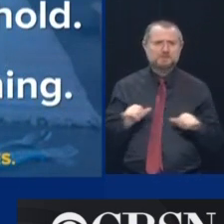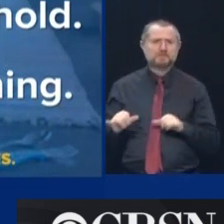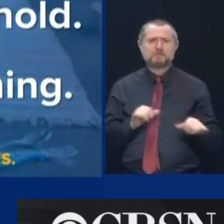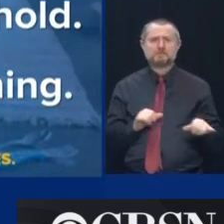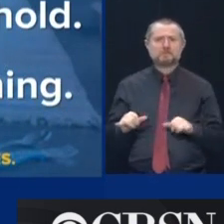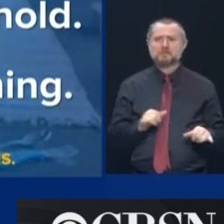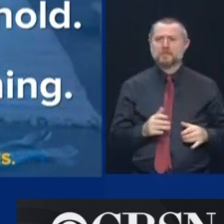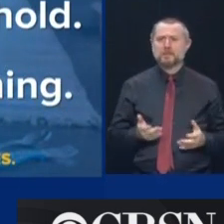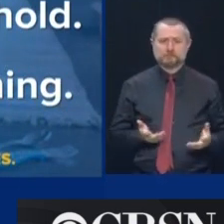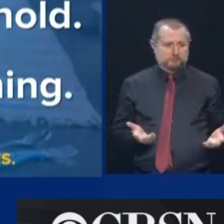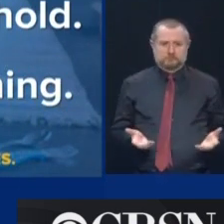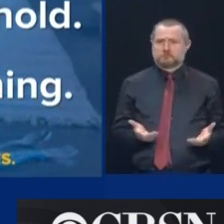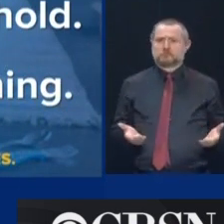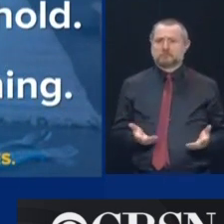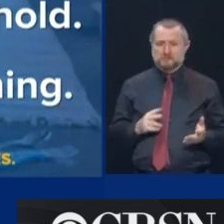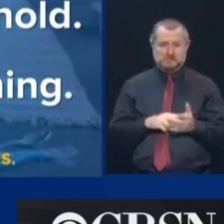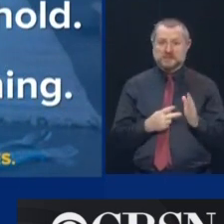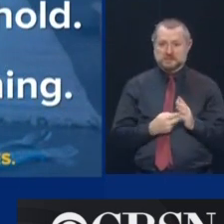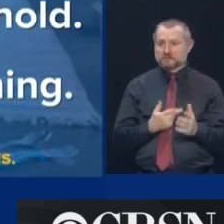Maybe they're right.